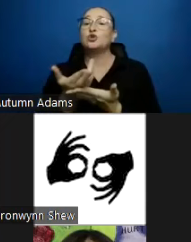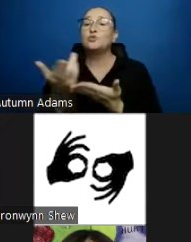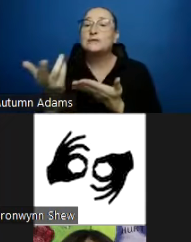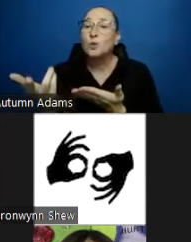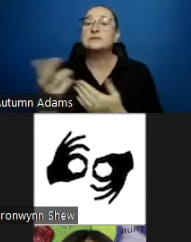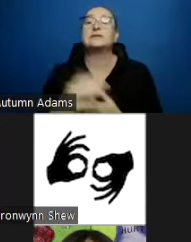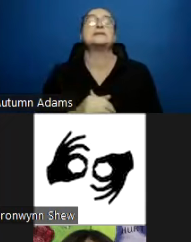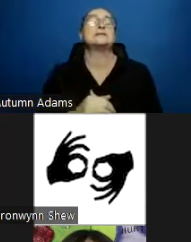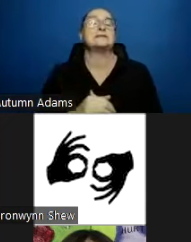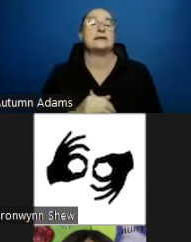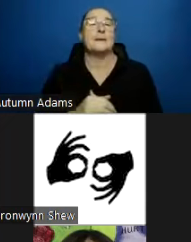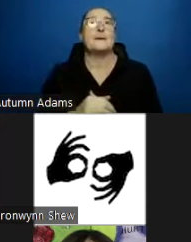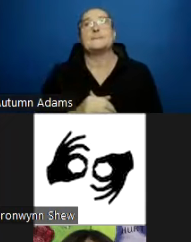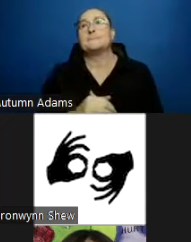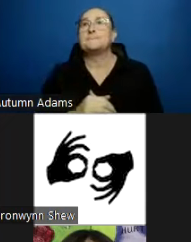resources.